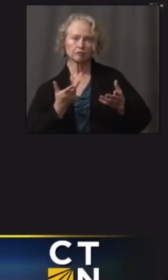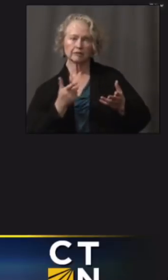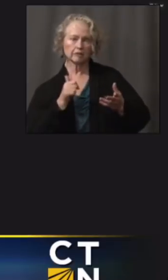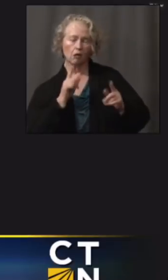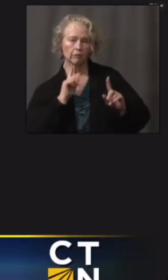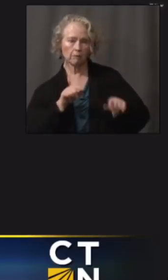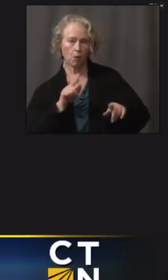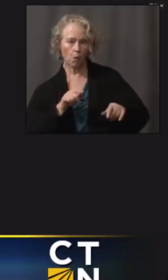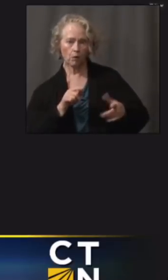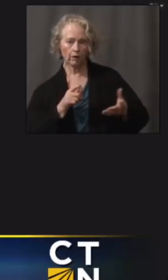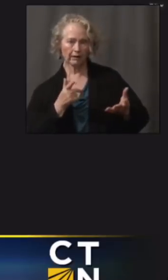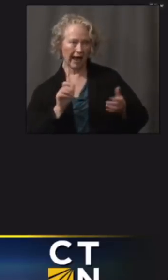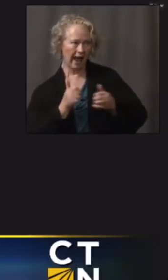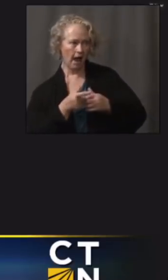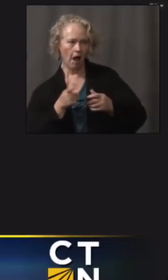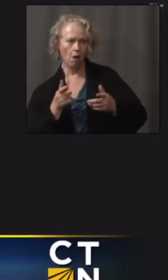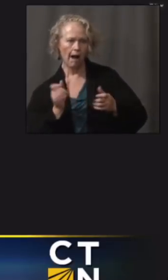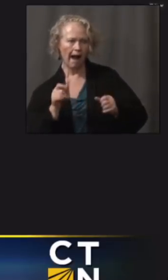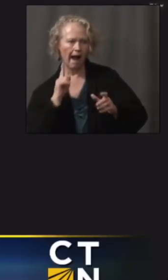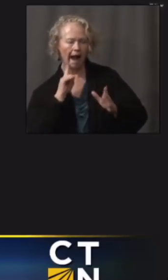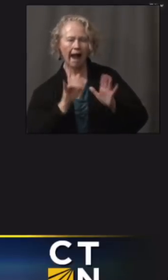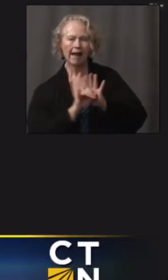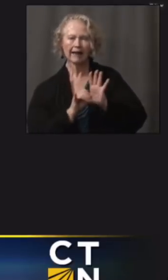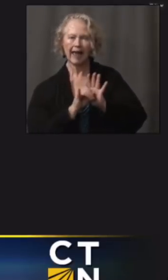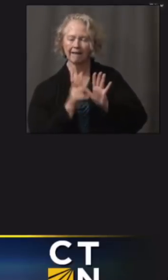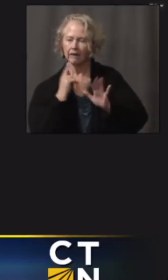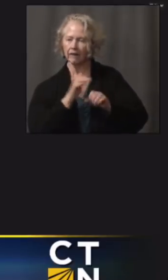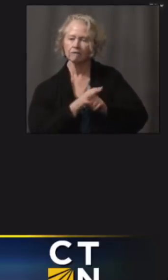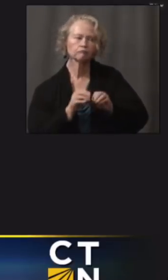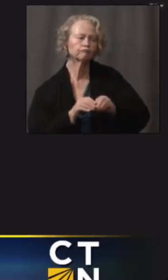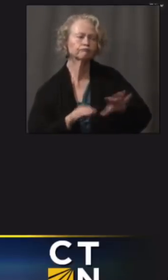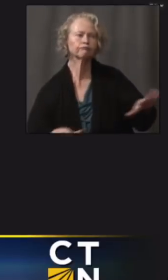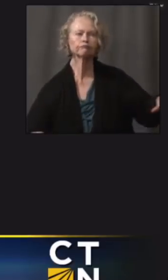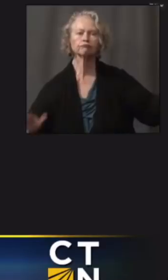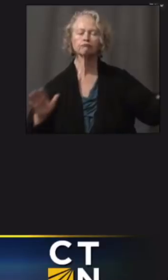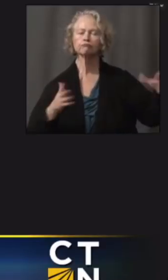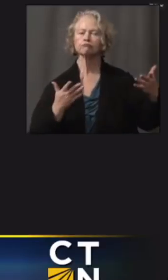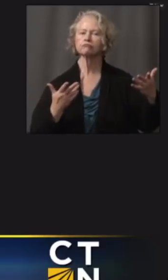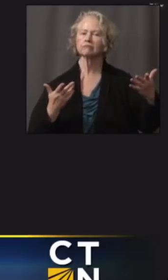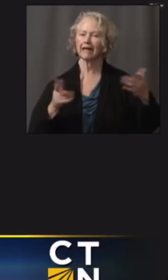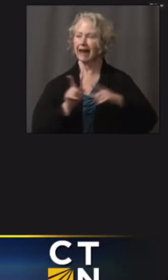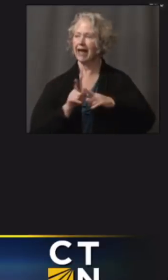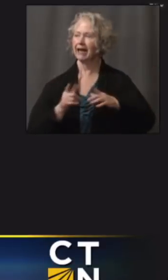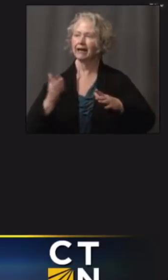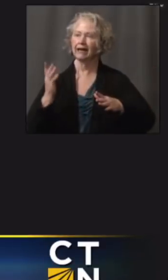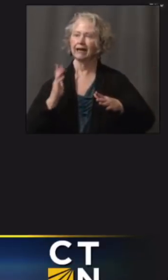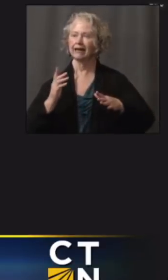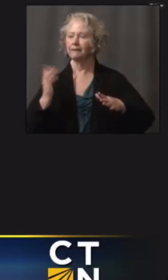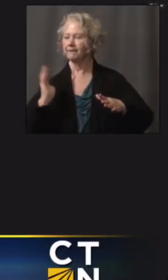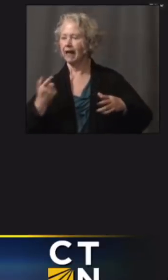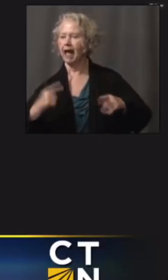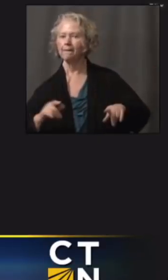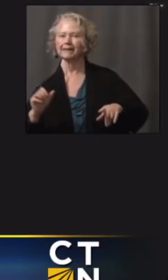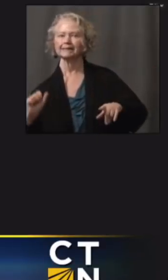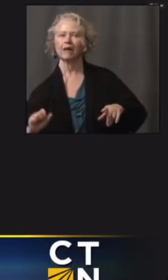being able to quickly identify outbreaks in local communities or regions like we saw in southeastern